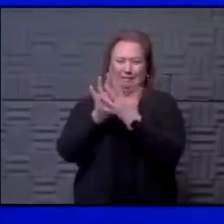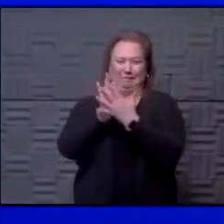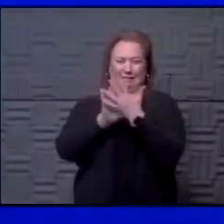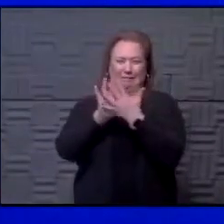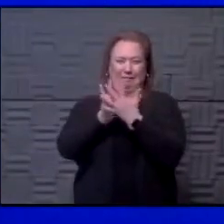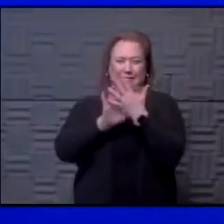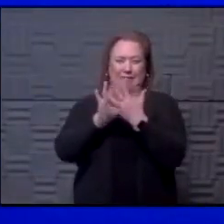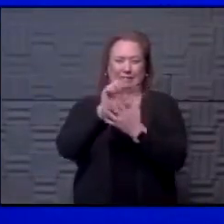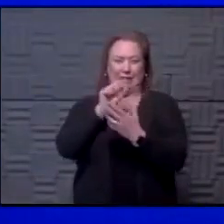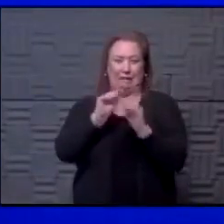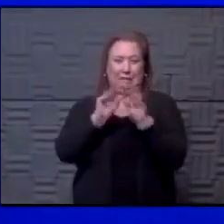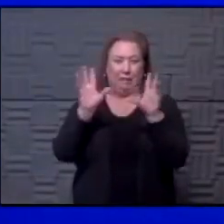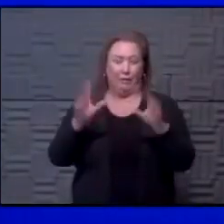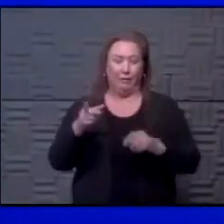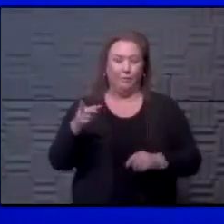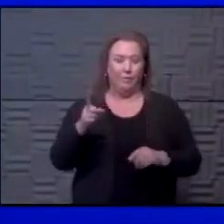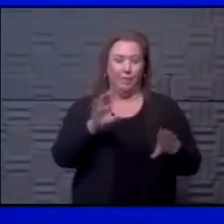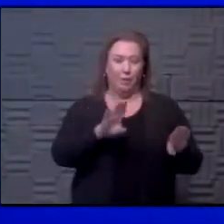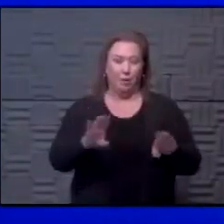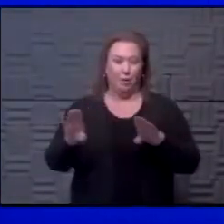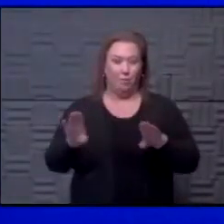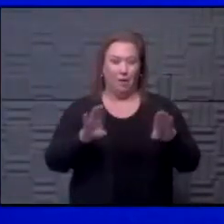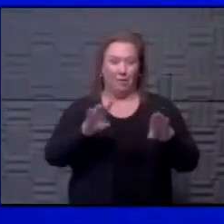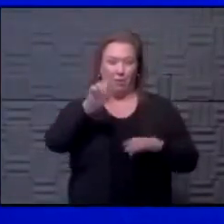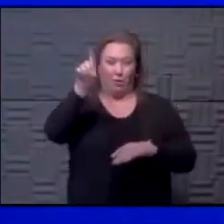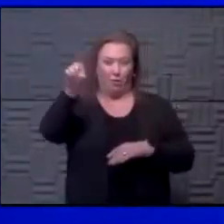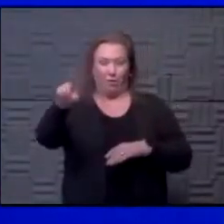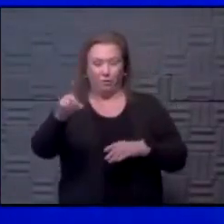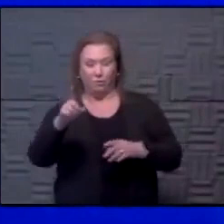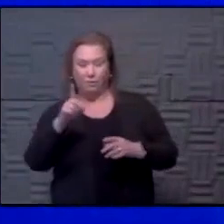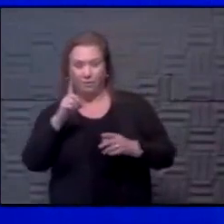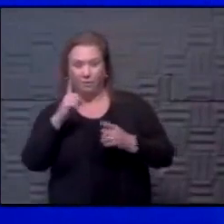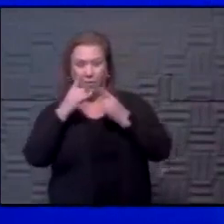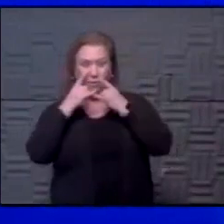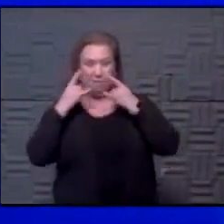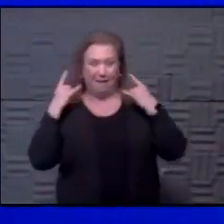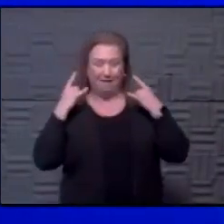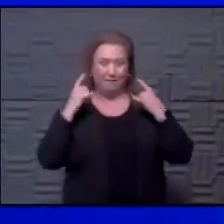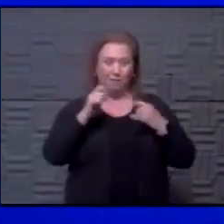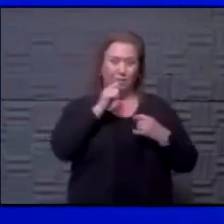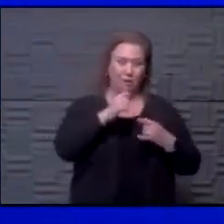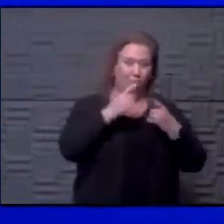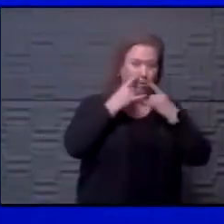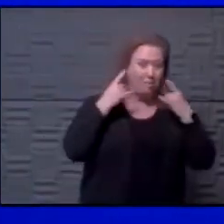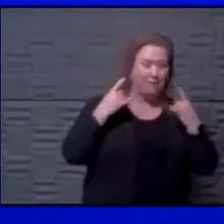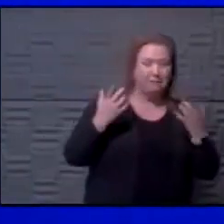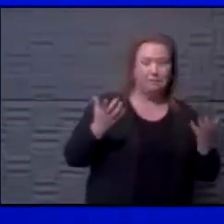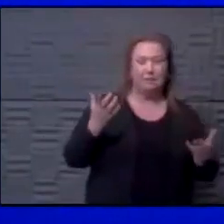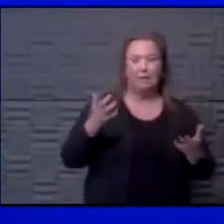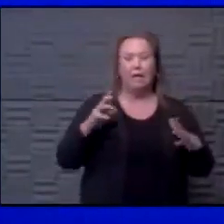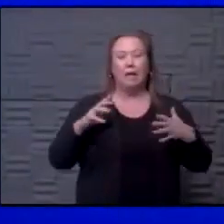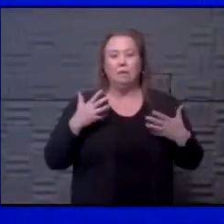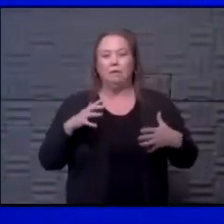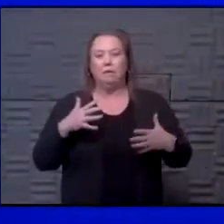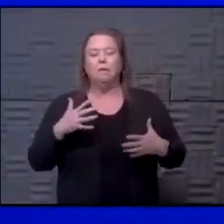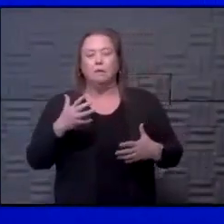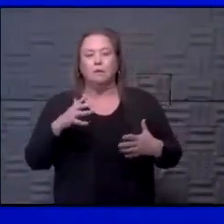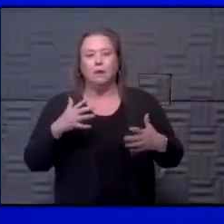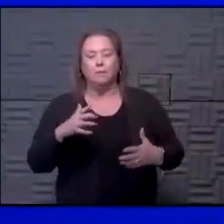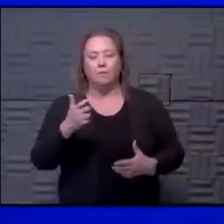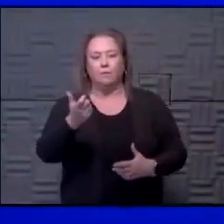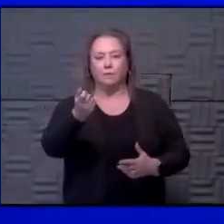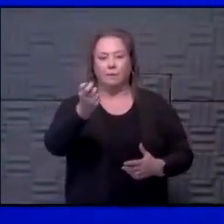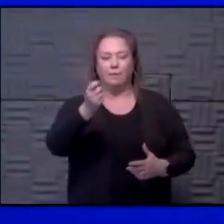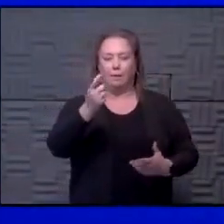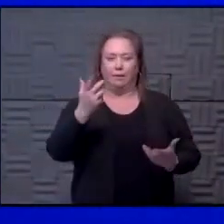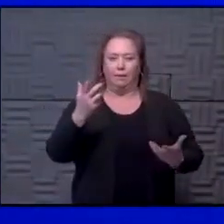And then on top of that, there are behavioral questions, whether or not there's got a lot of mask wearing. So I am nervous about it, but I